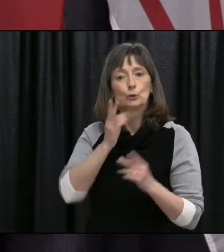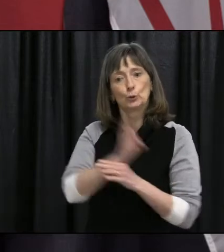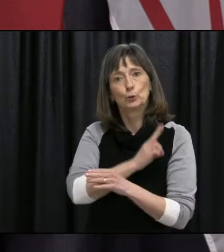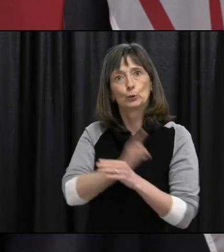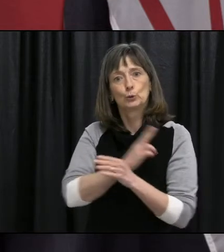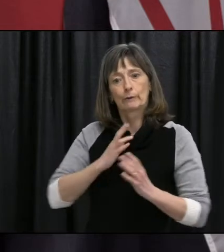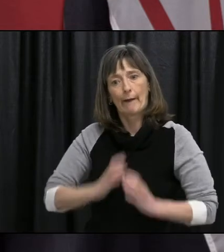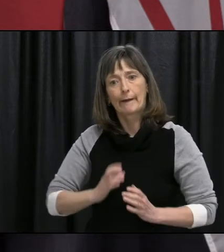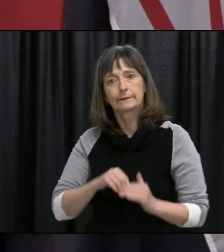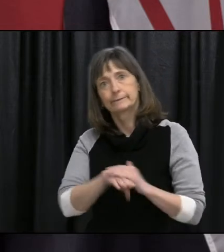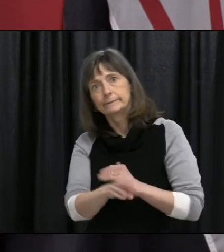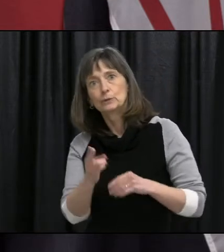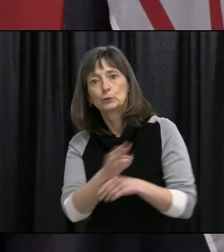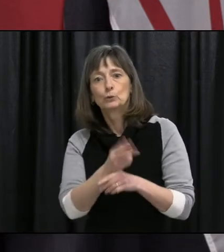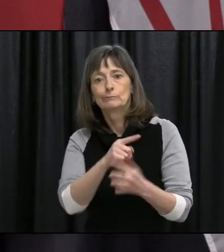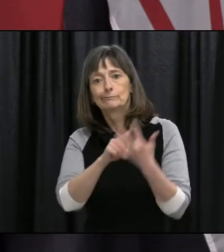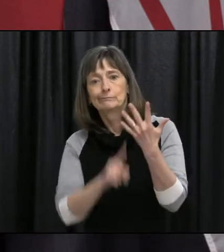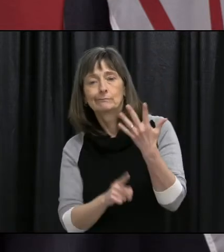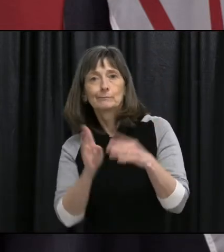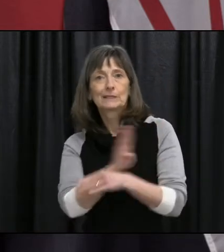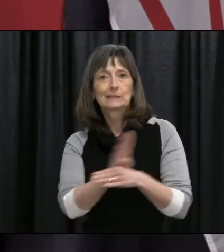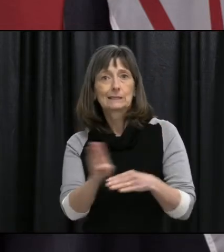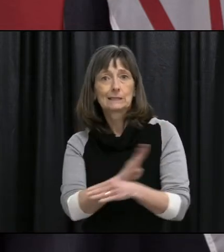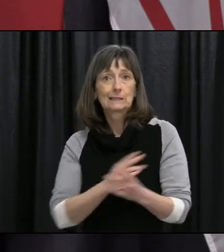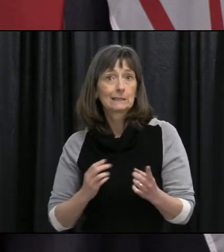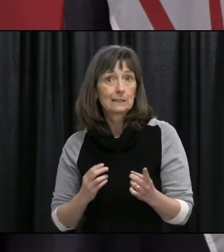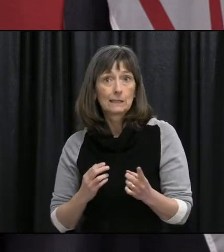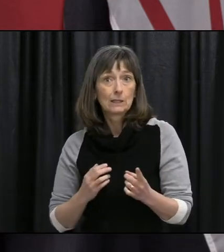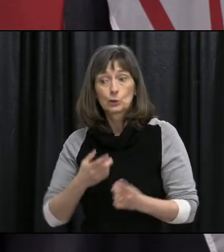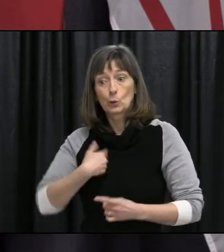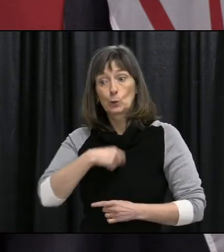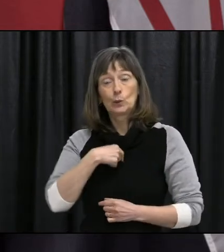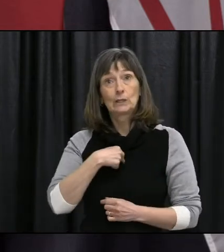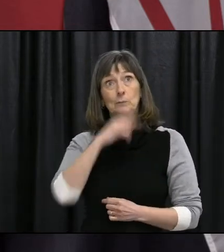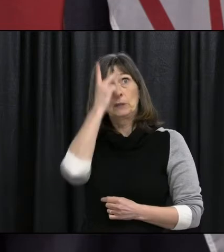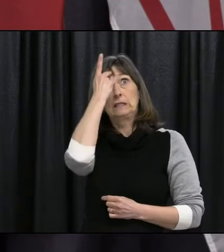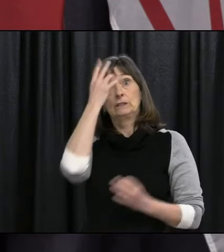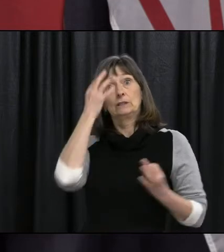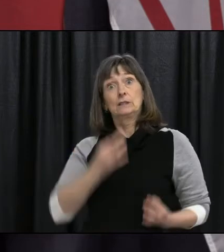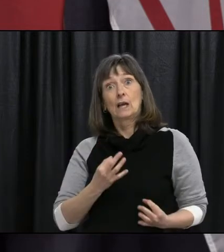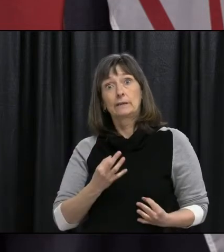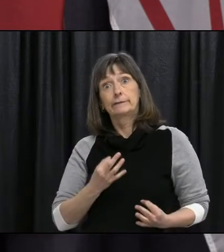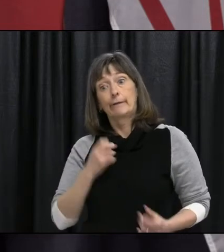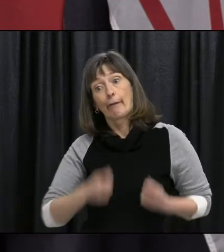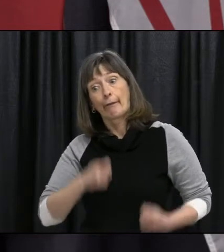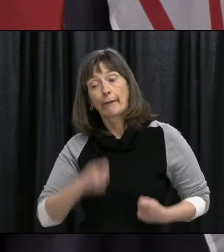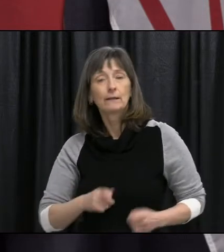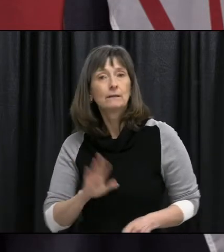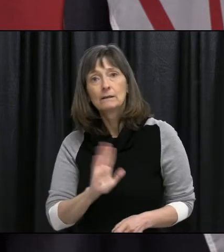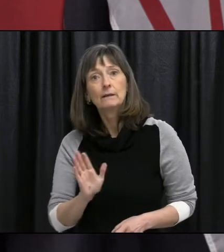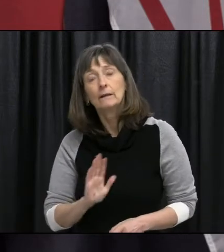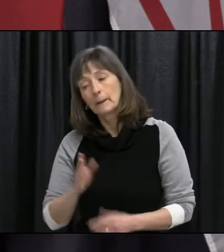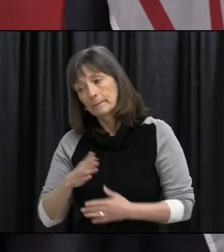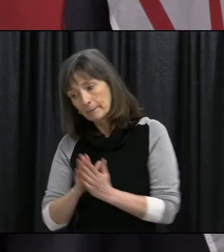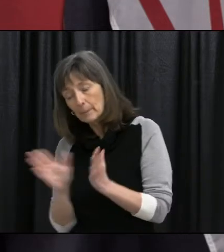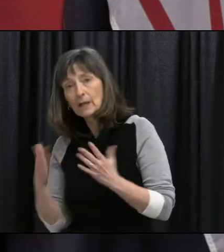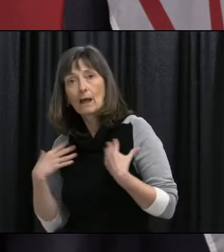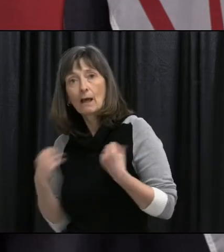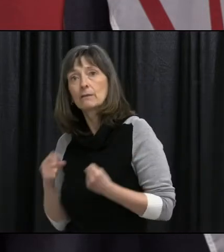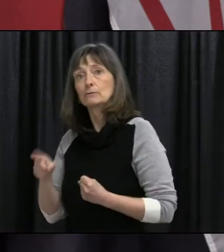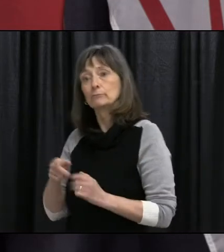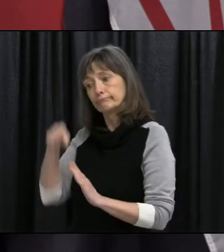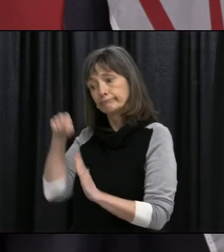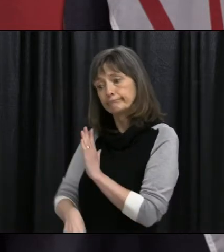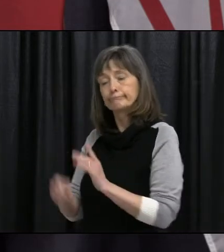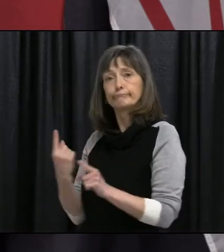these are the decisions that come out of public health, not politically driven at all, but making sure that public health officials are given the time